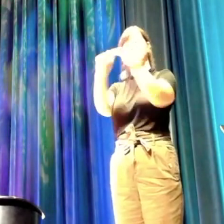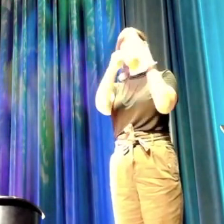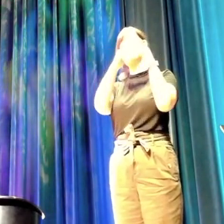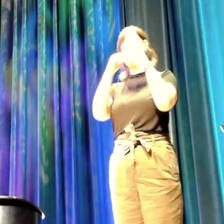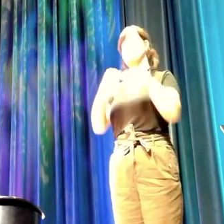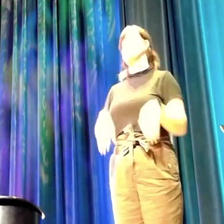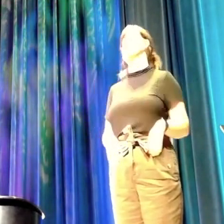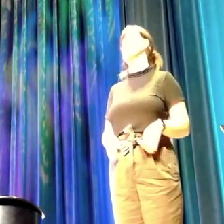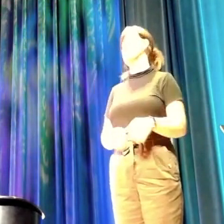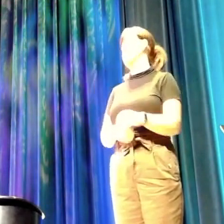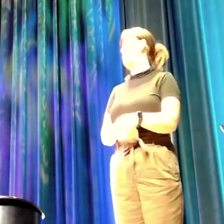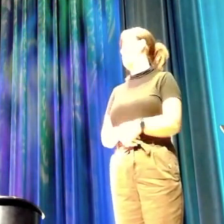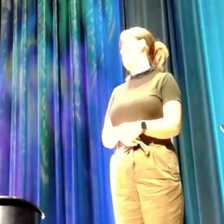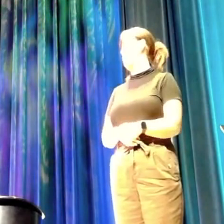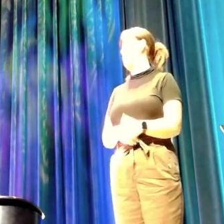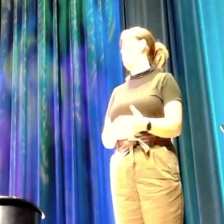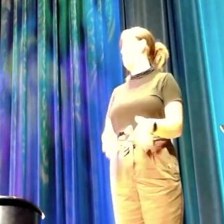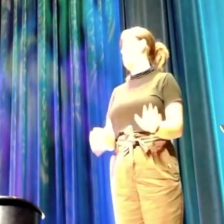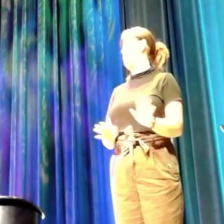all.